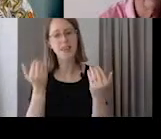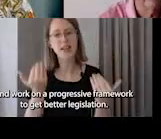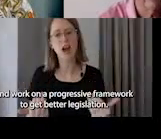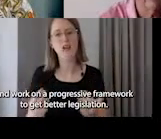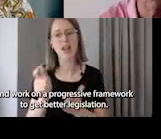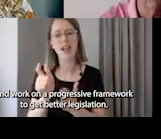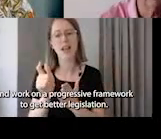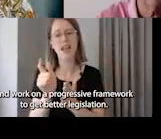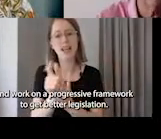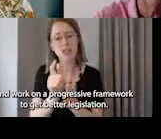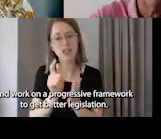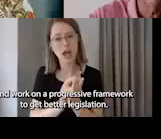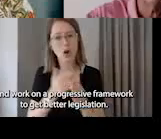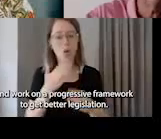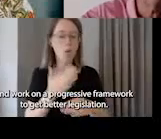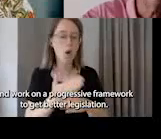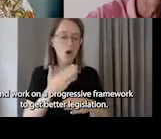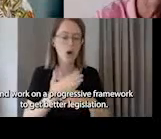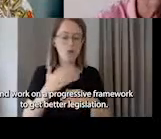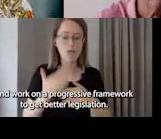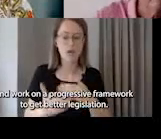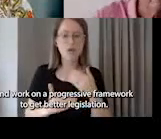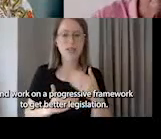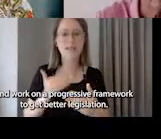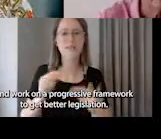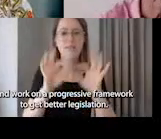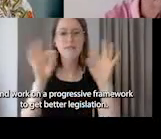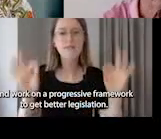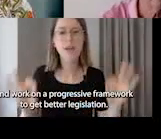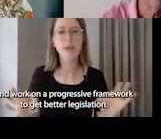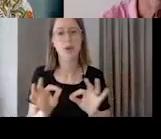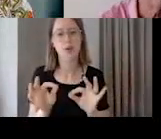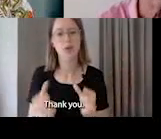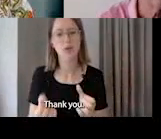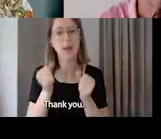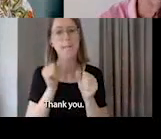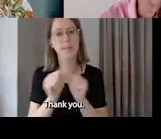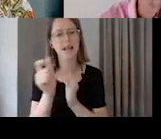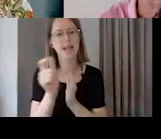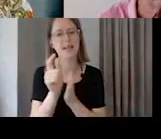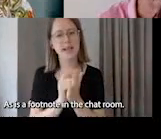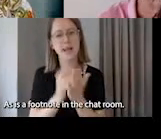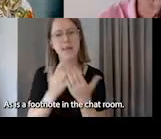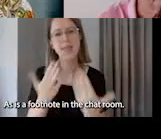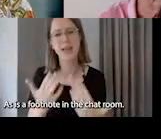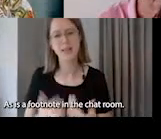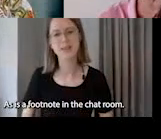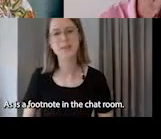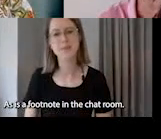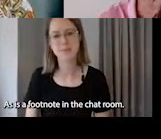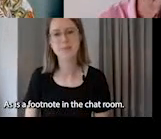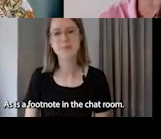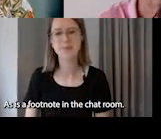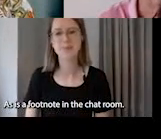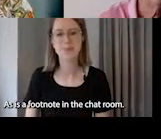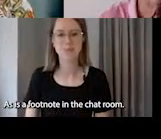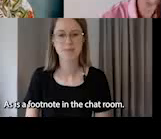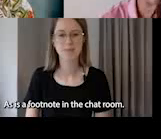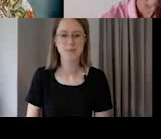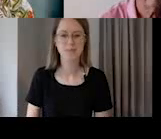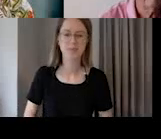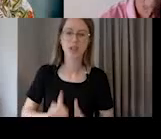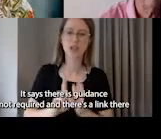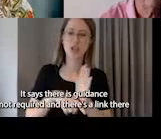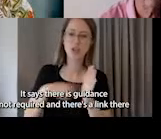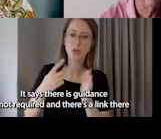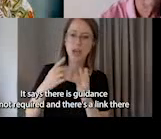legislation and work on a progressive framework to get better legislation. Thank you. Just as a footnote in the chat